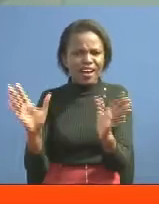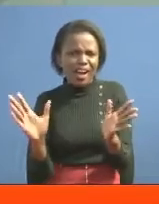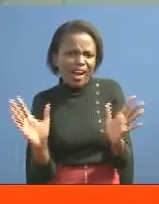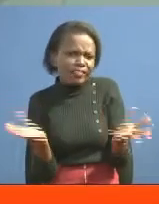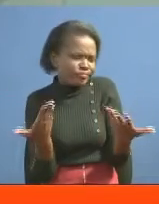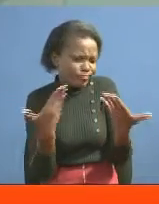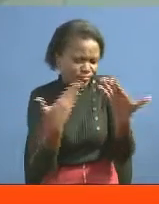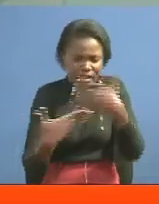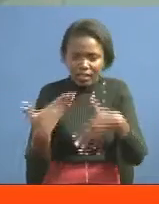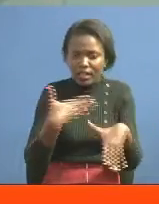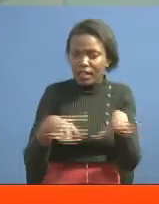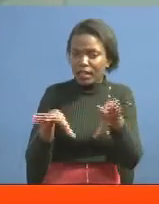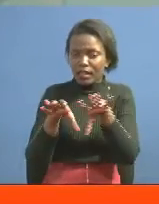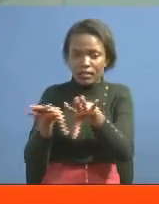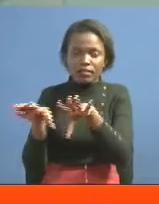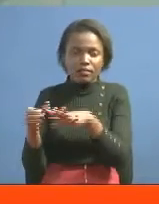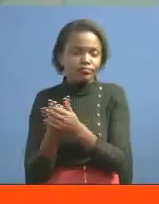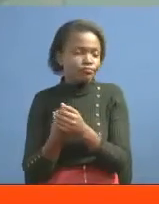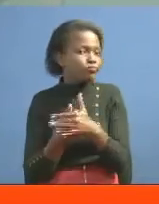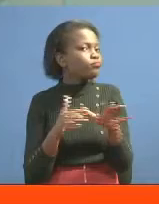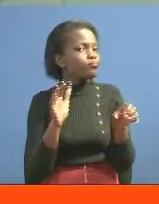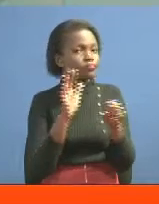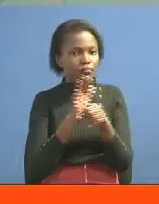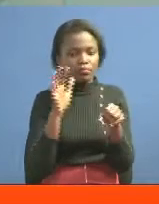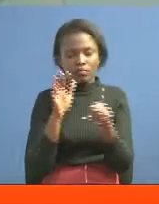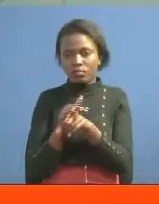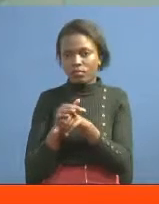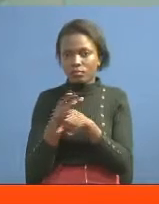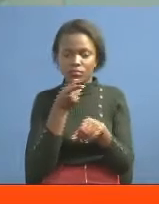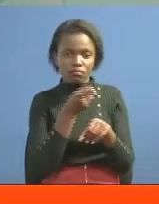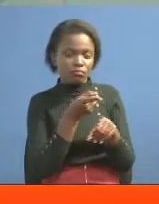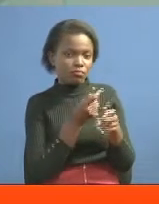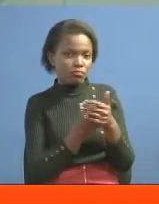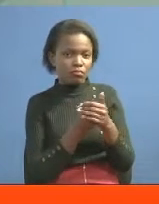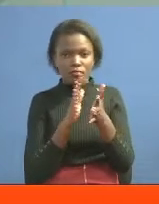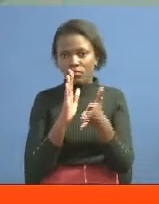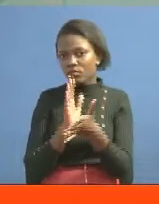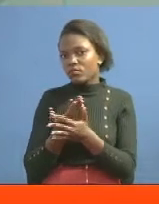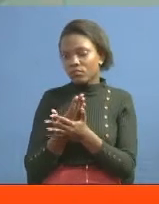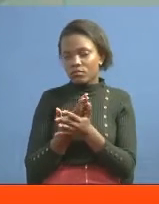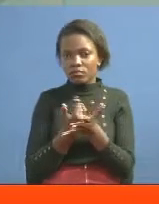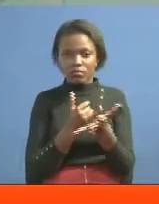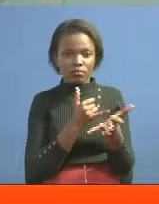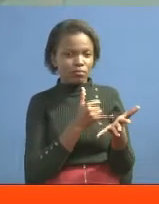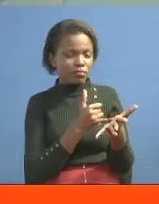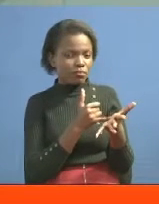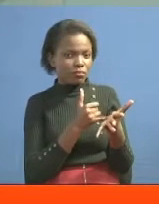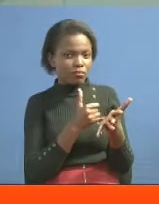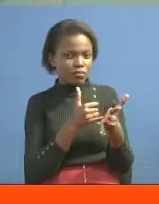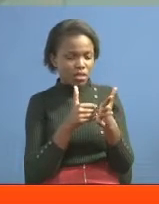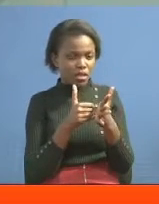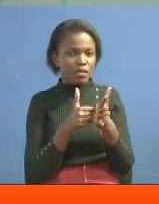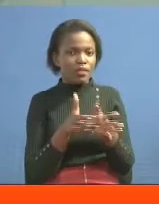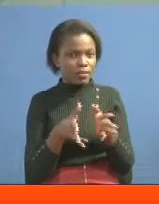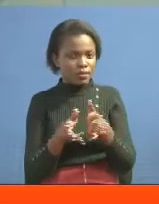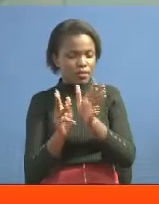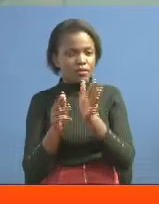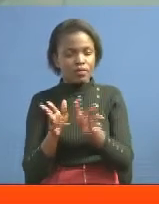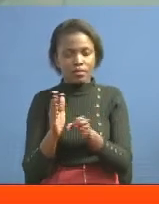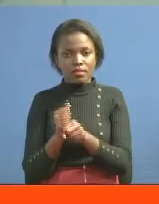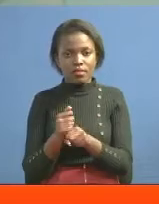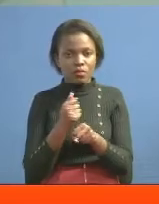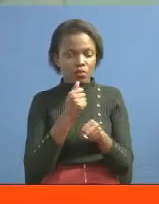with market, etc., etc. And so I think those are some of the interventions I think that would work to really further